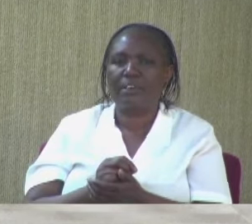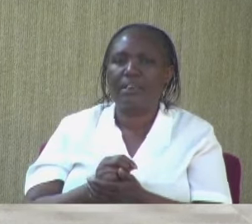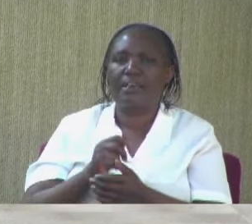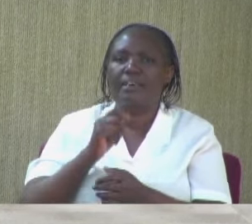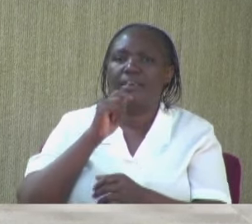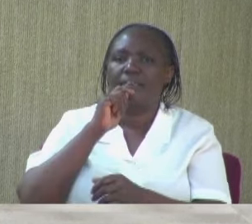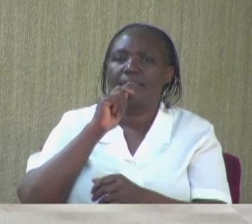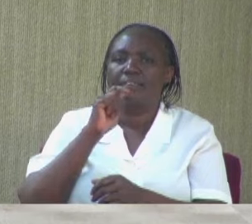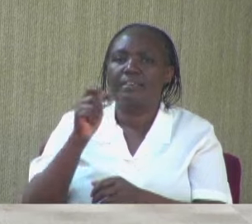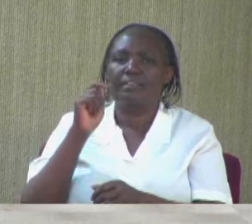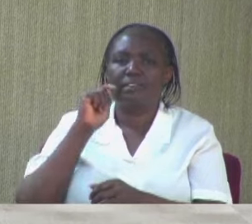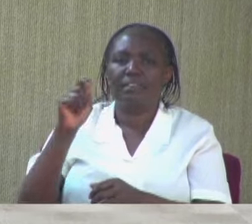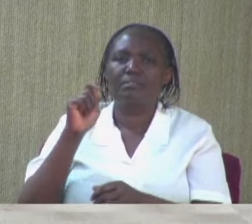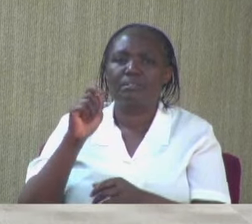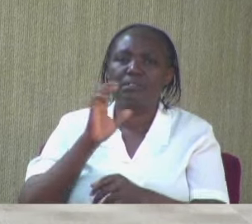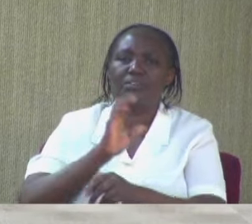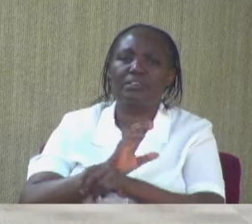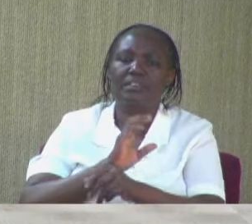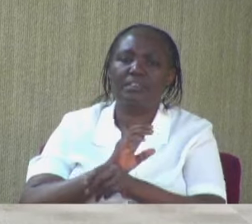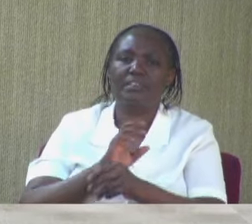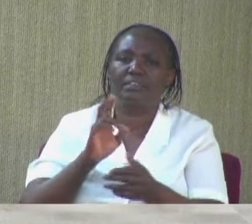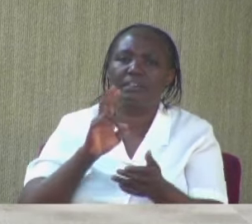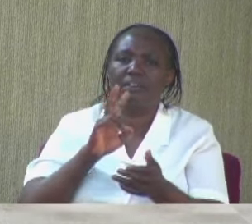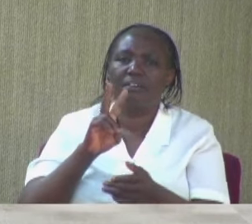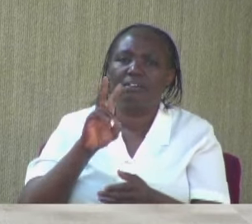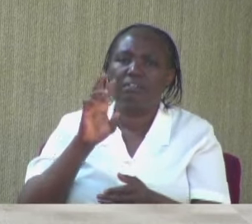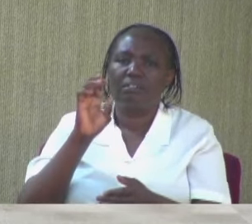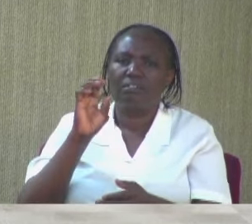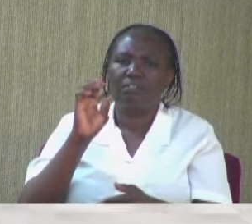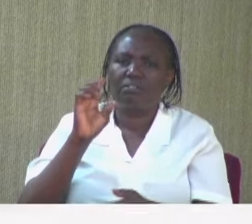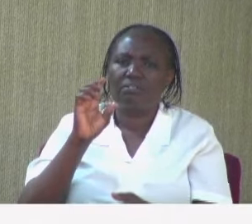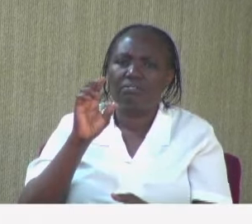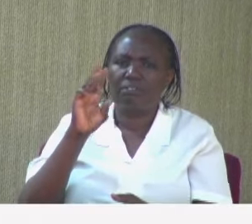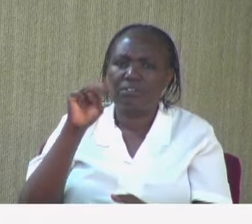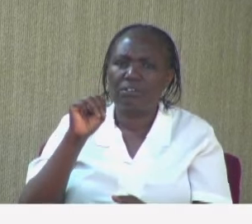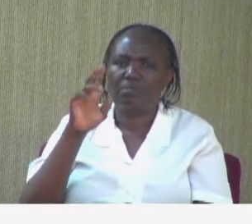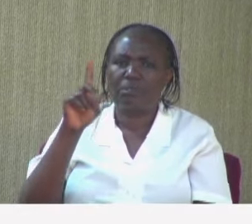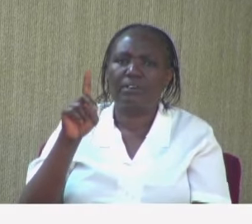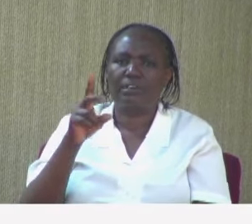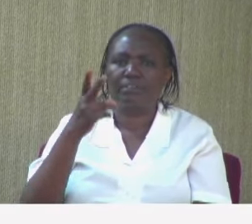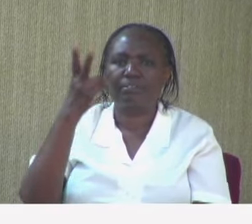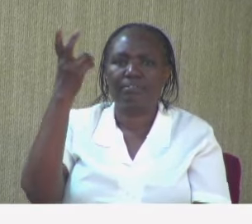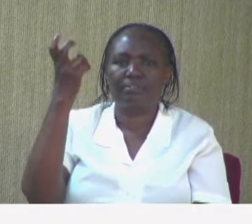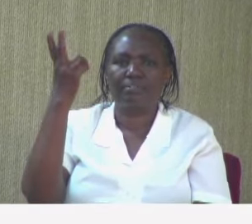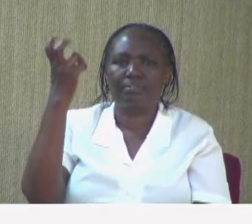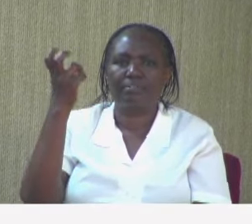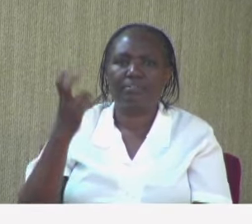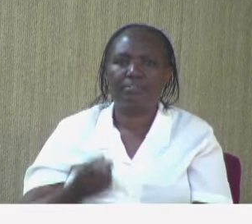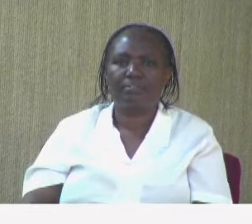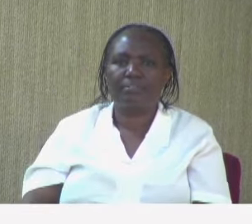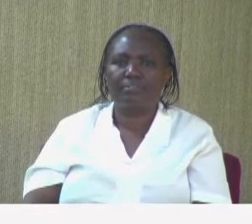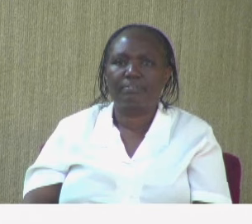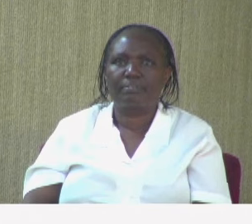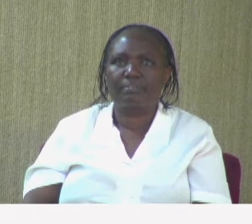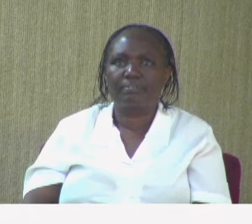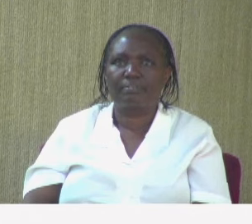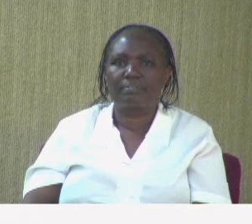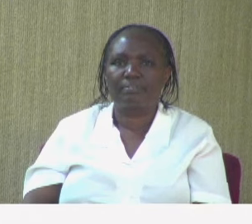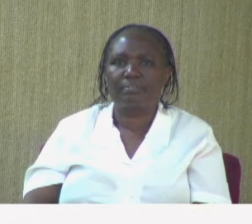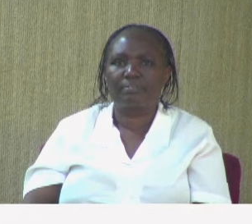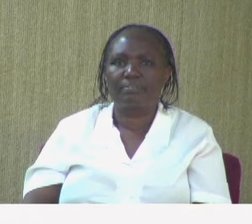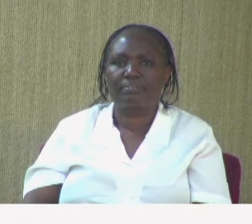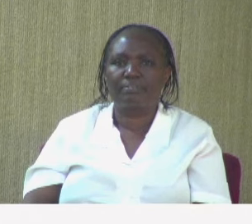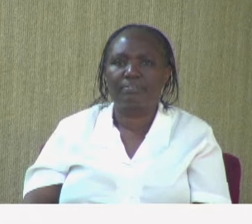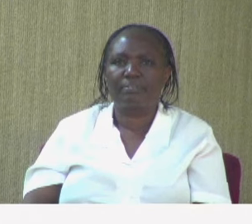1, page 73. It reads, while in vision, I was commanded by